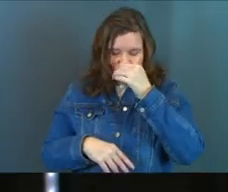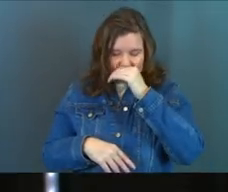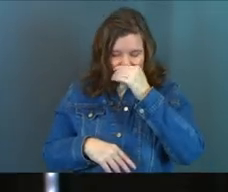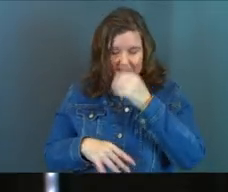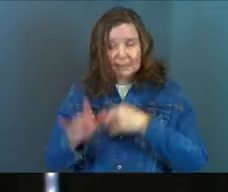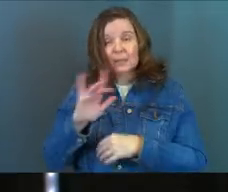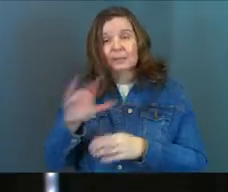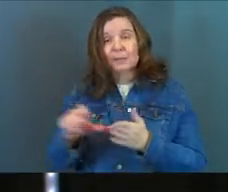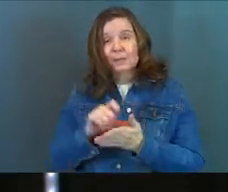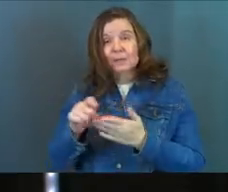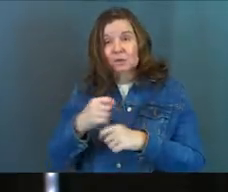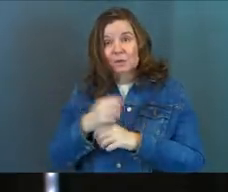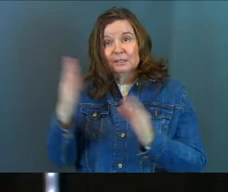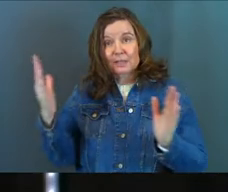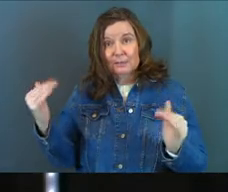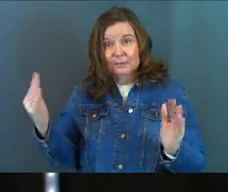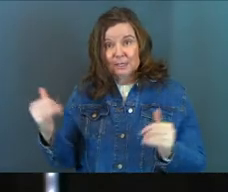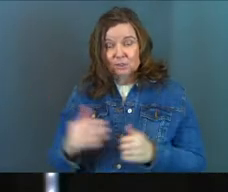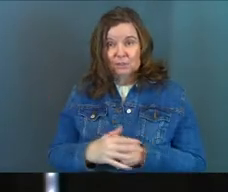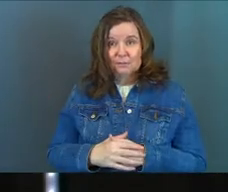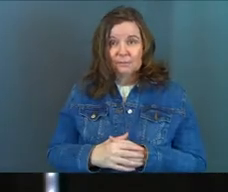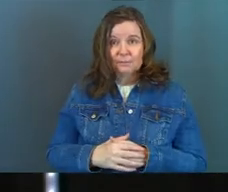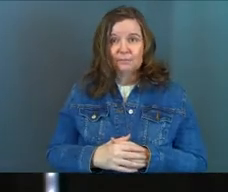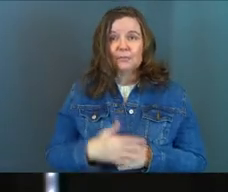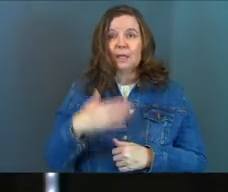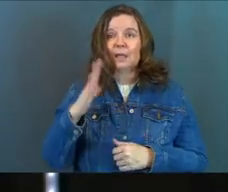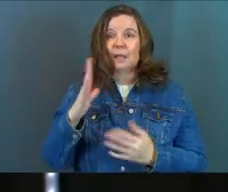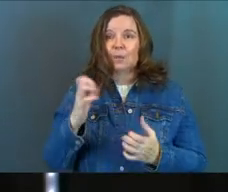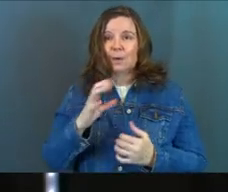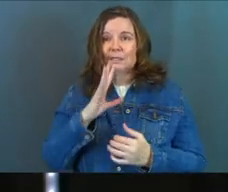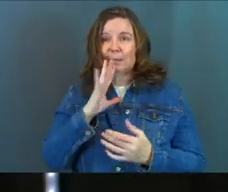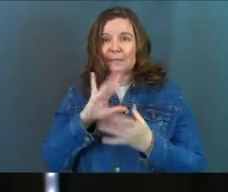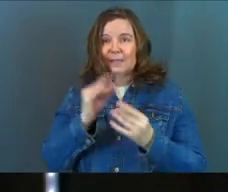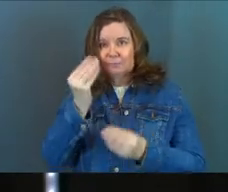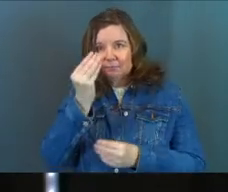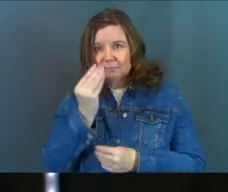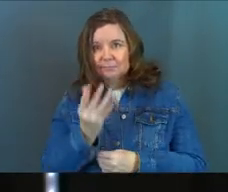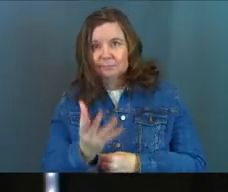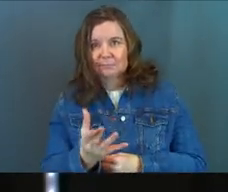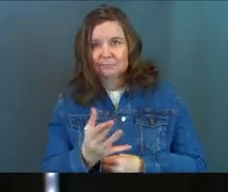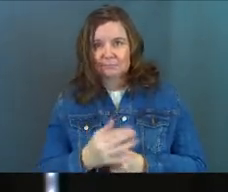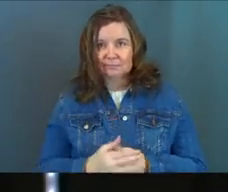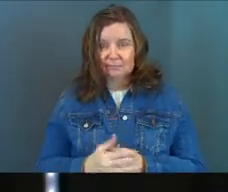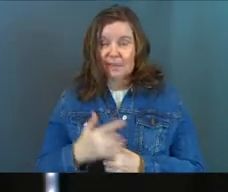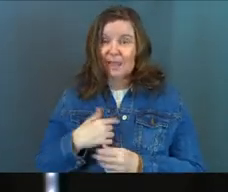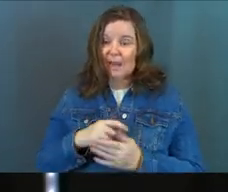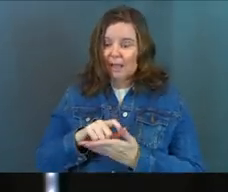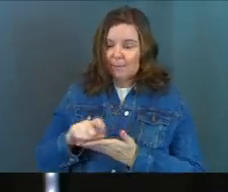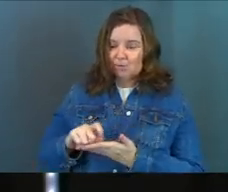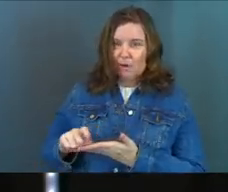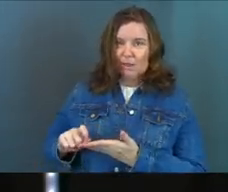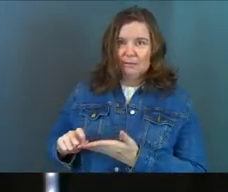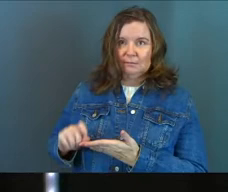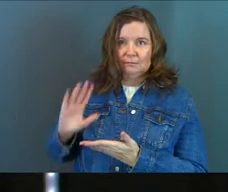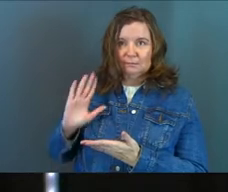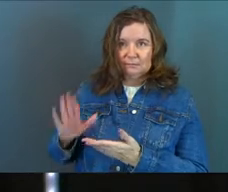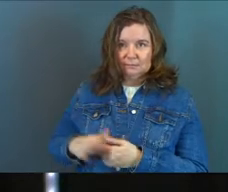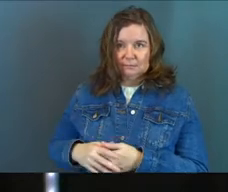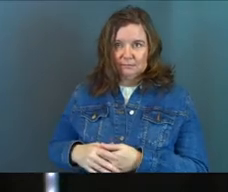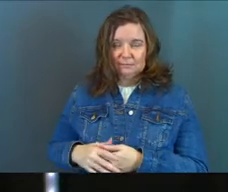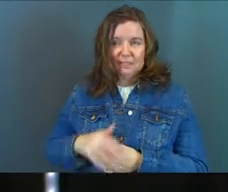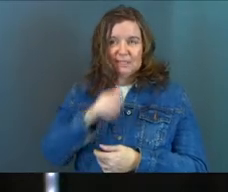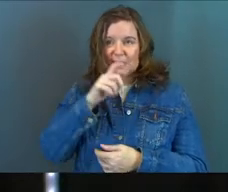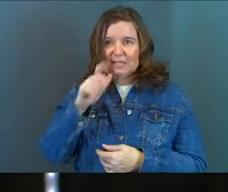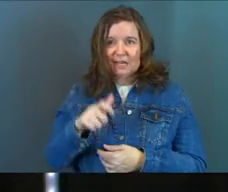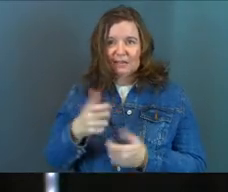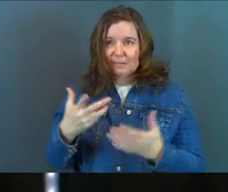blank page creates an expectation of God wants to speak something to me. And I'm going to write it there. And